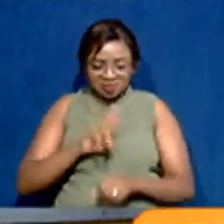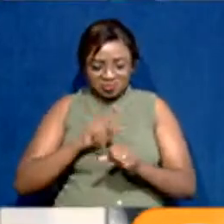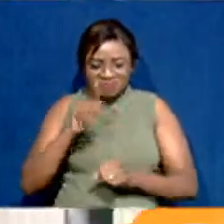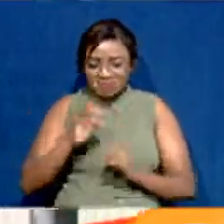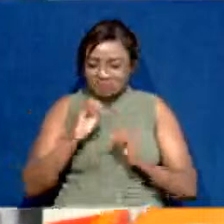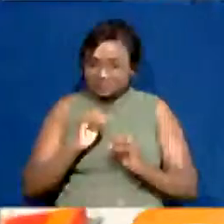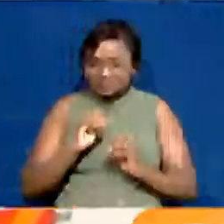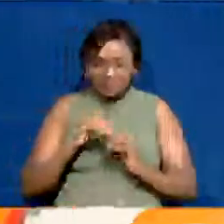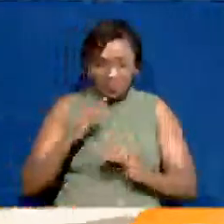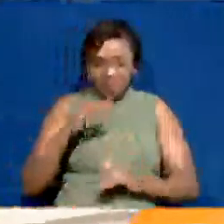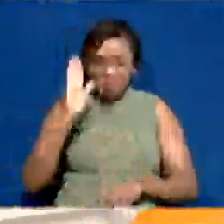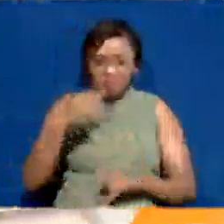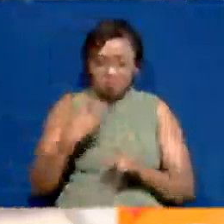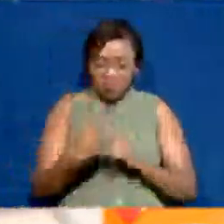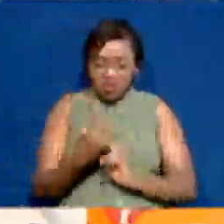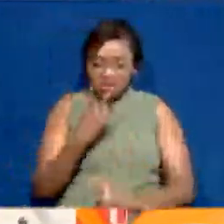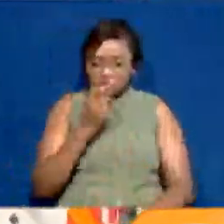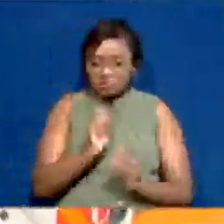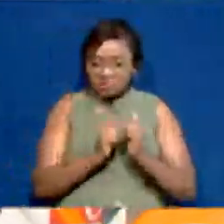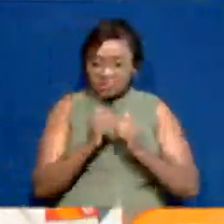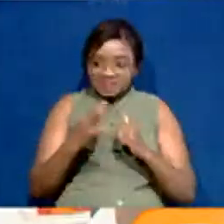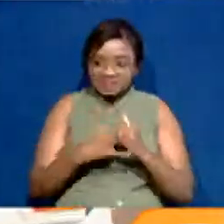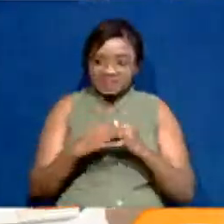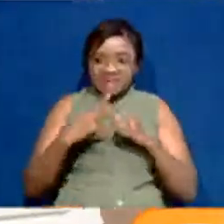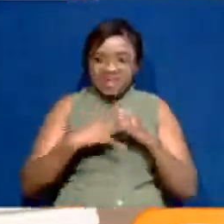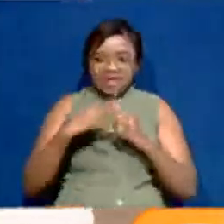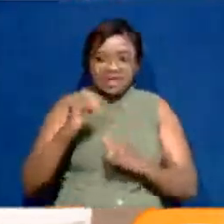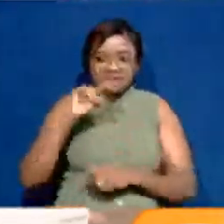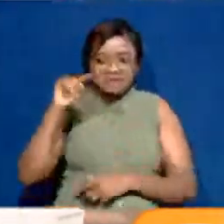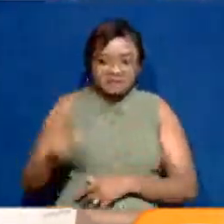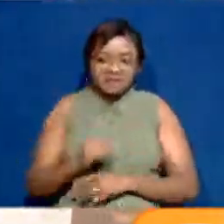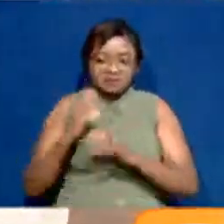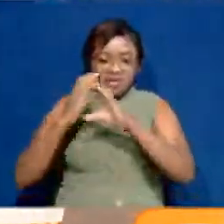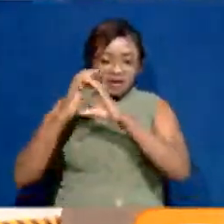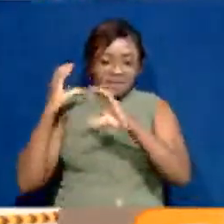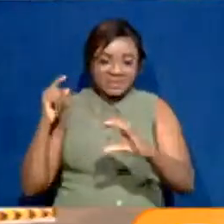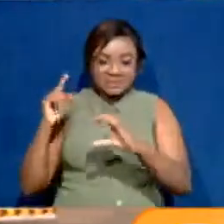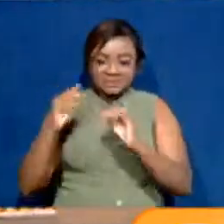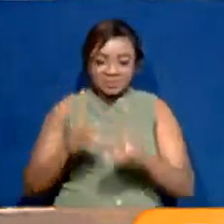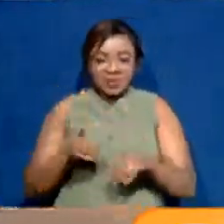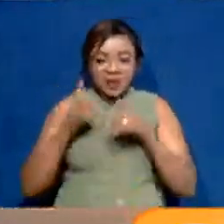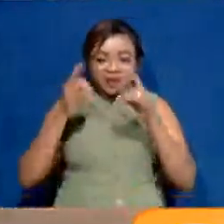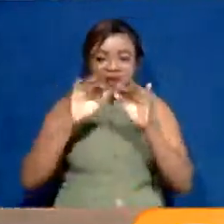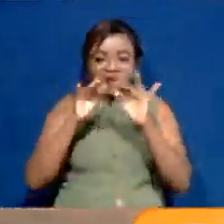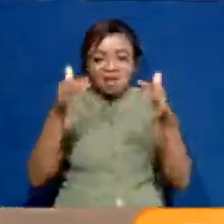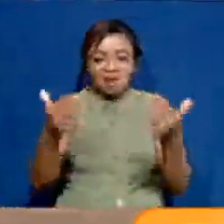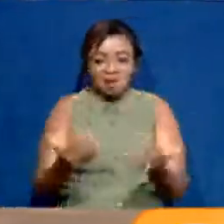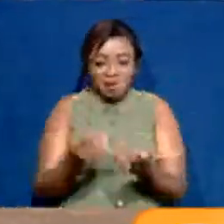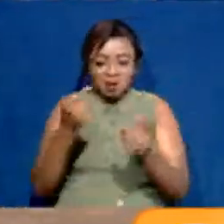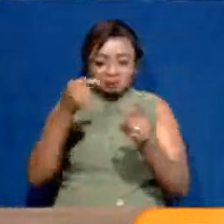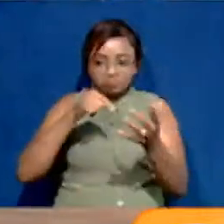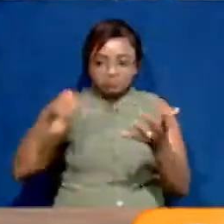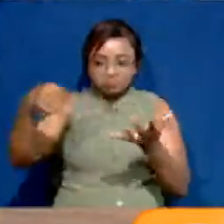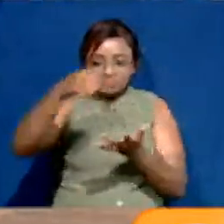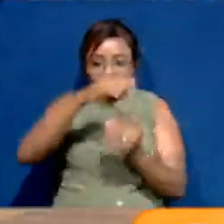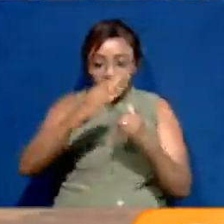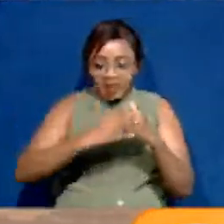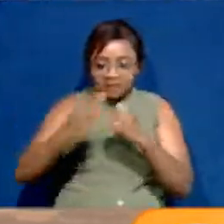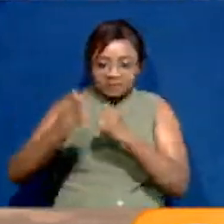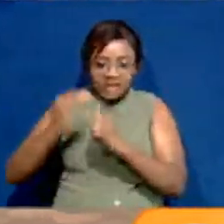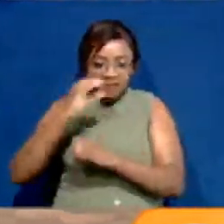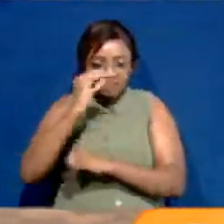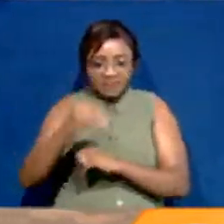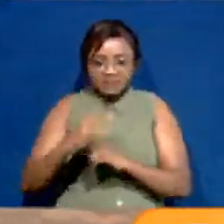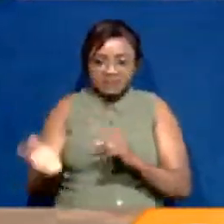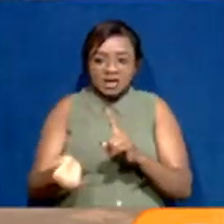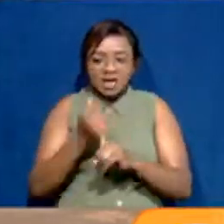transition. In 2018, about 80,000 electric buses were delivered globally. 99% of those were